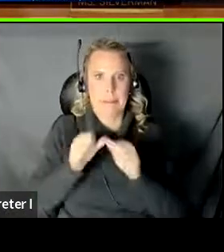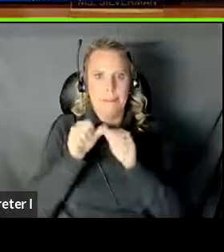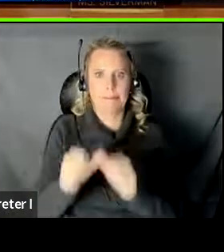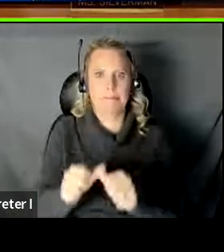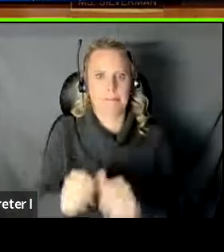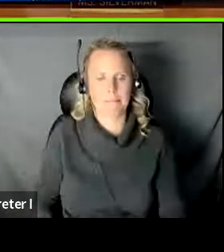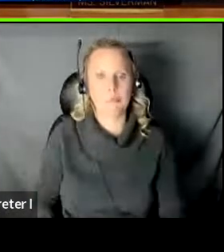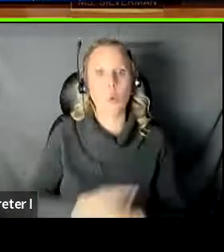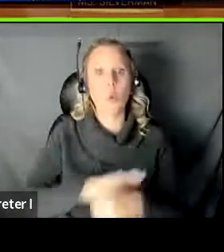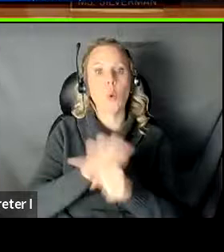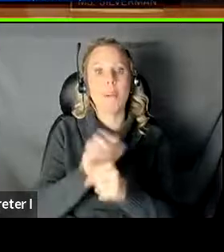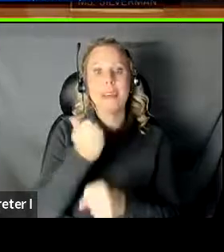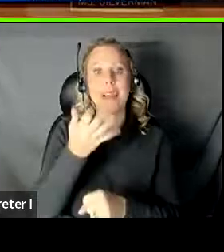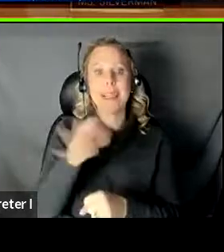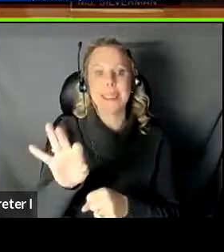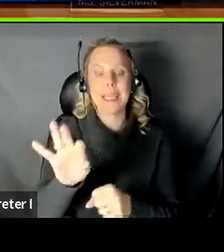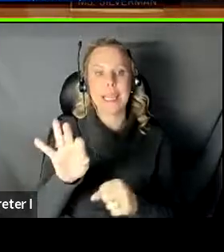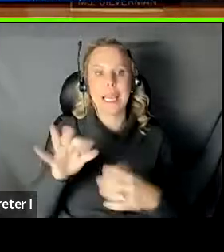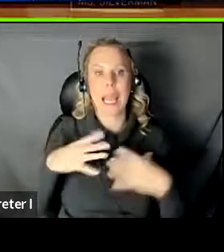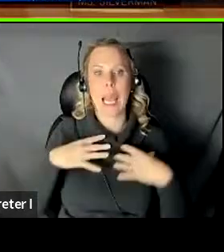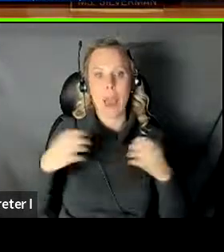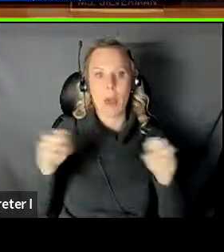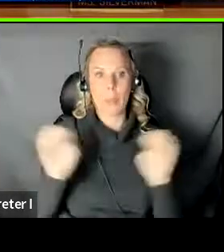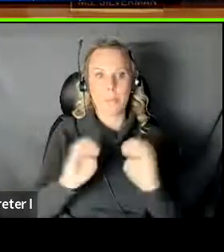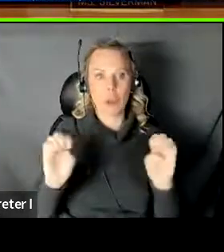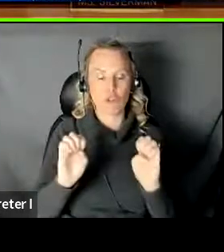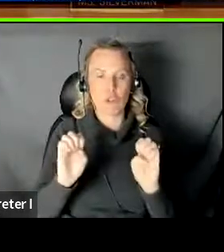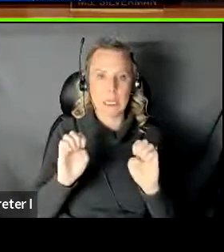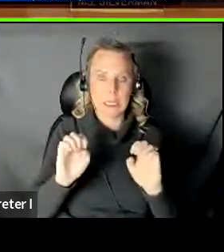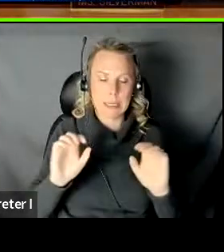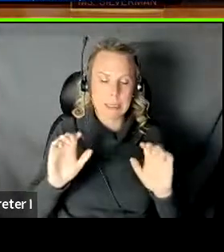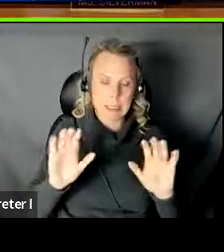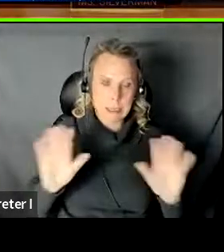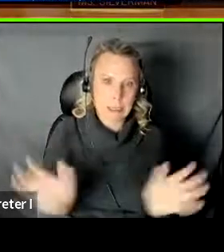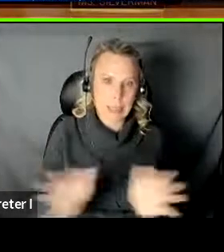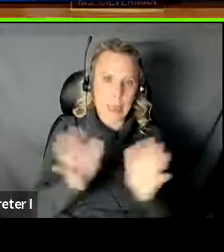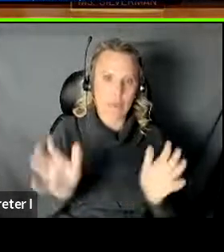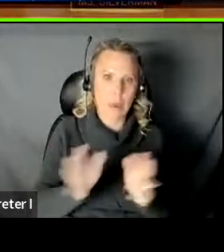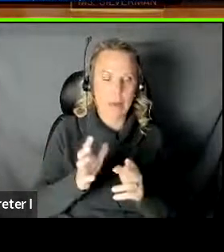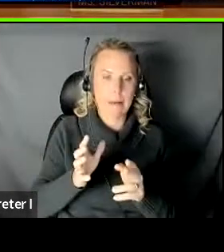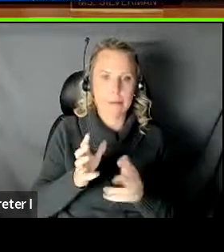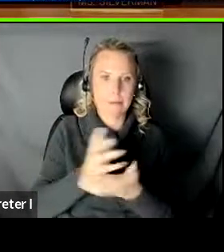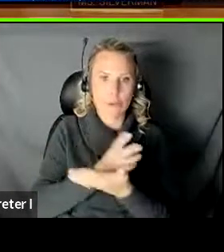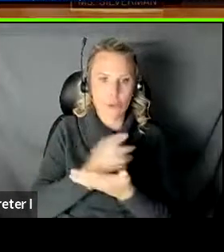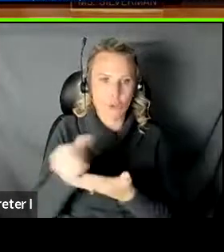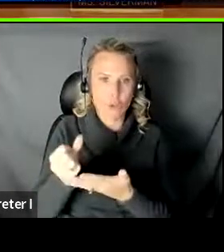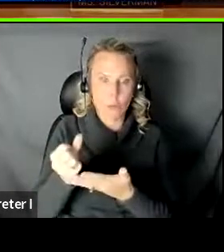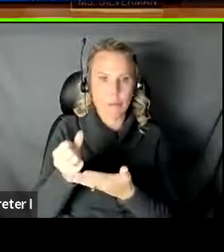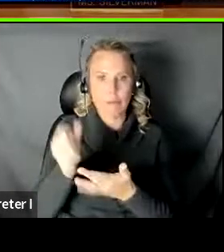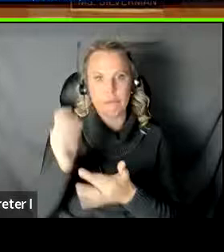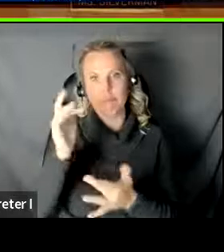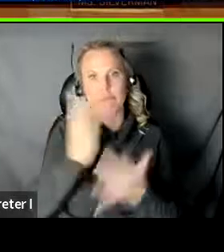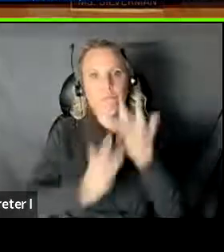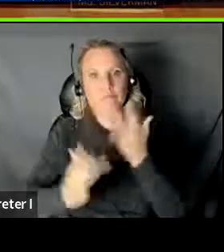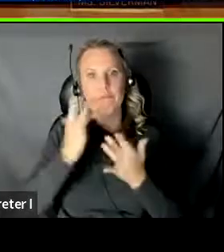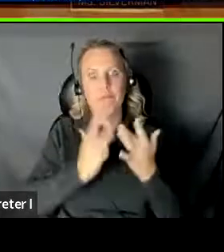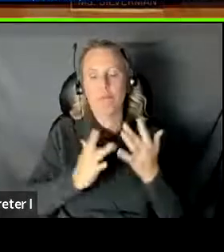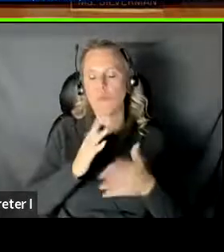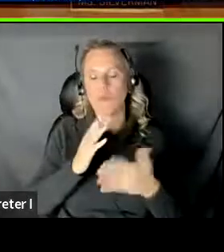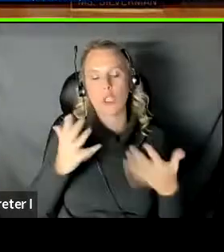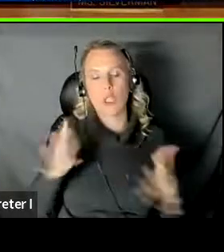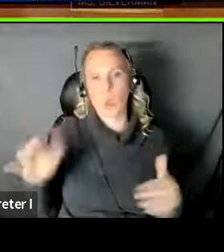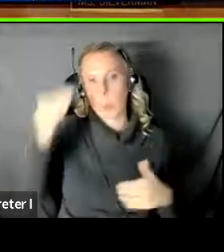The COVID-19 health emergency accelerated this shortage of healthcare workers, as we all